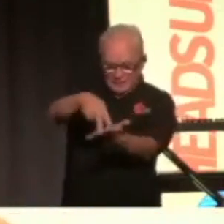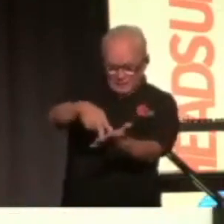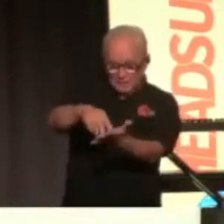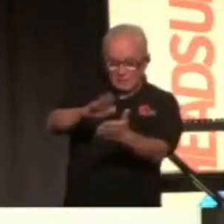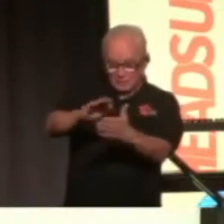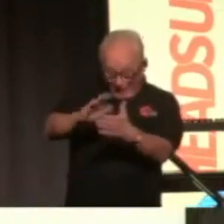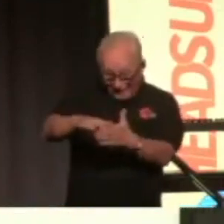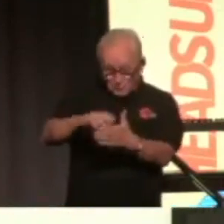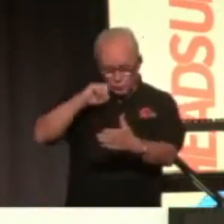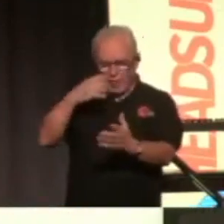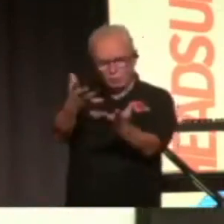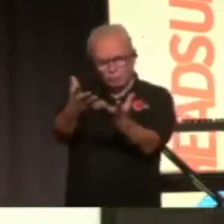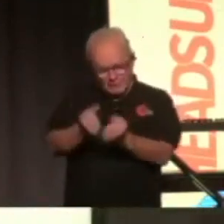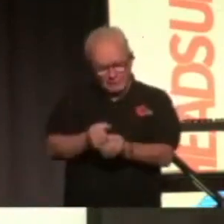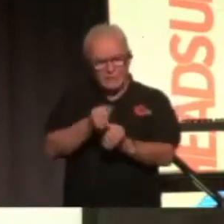it.